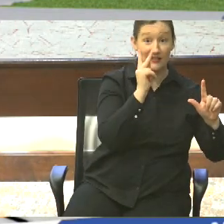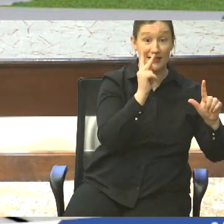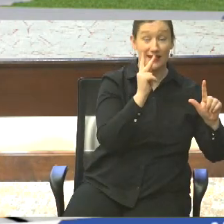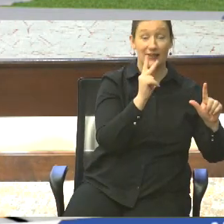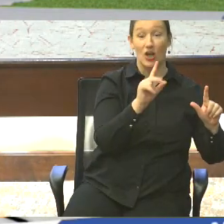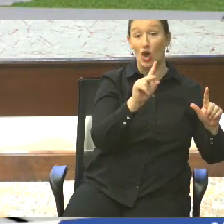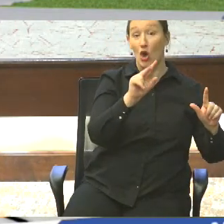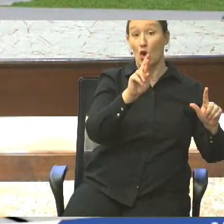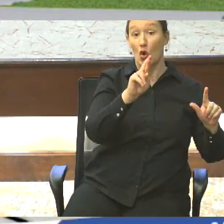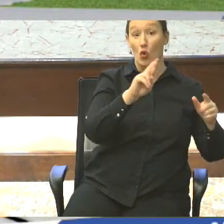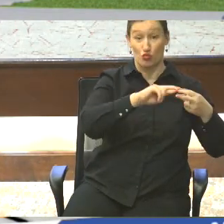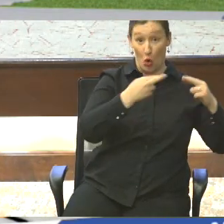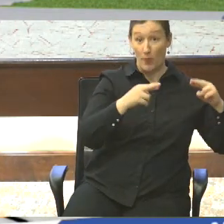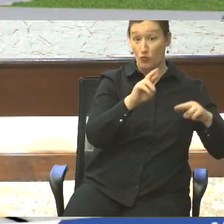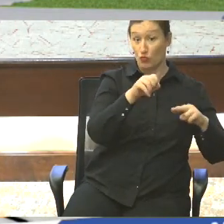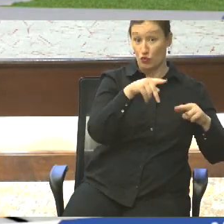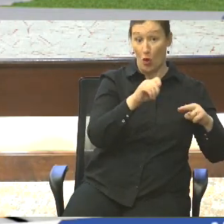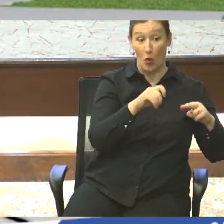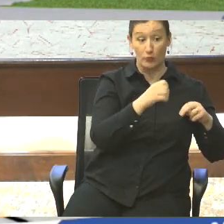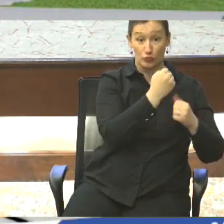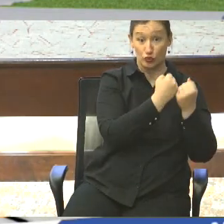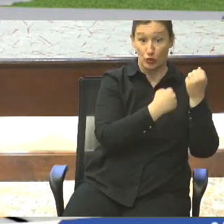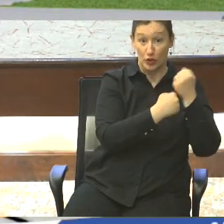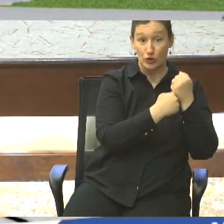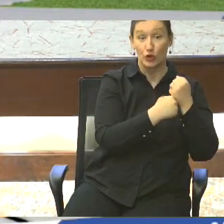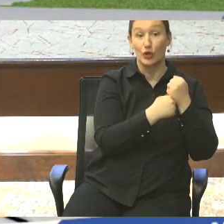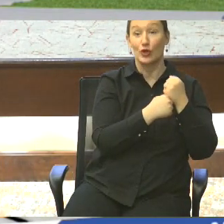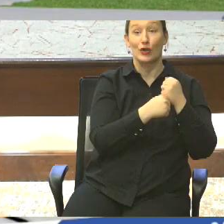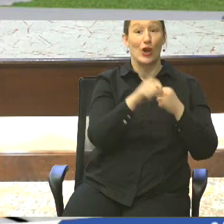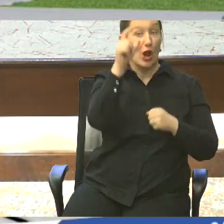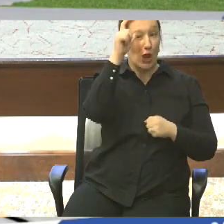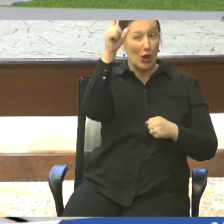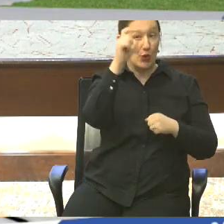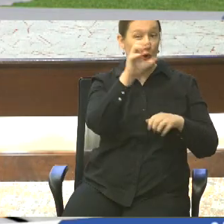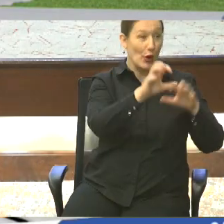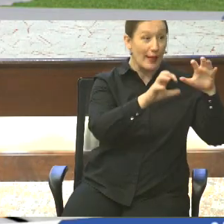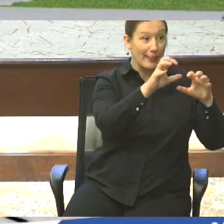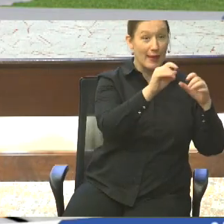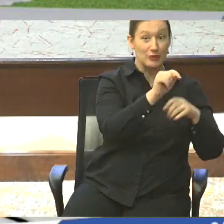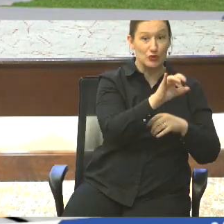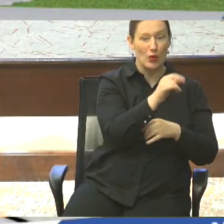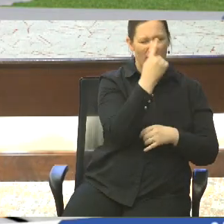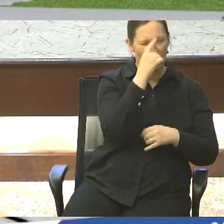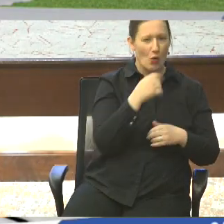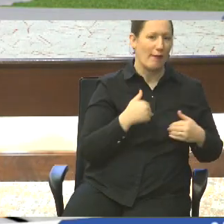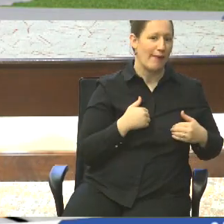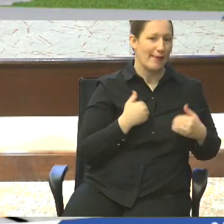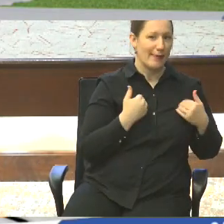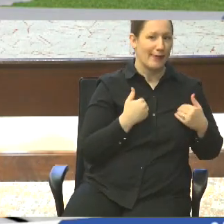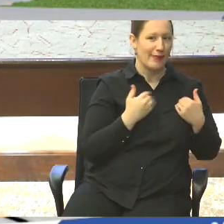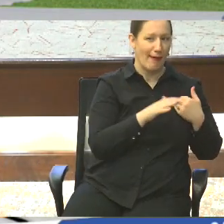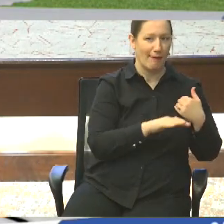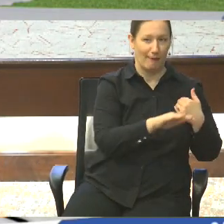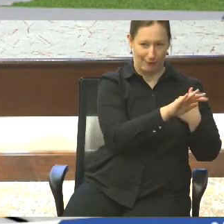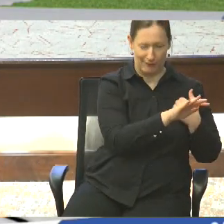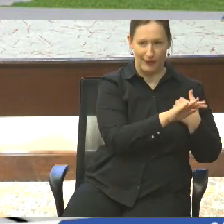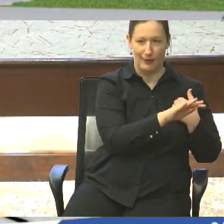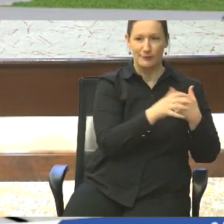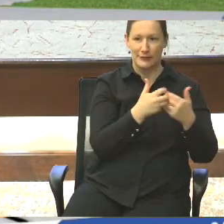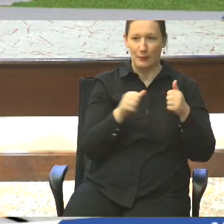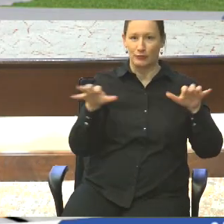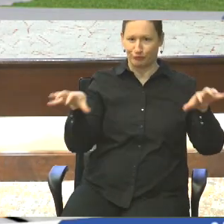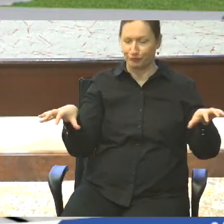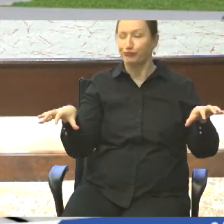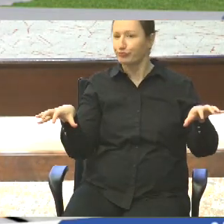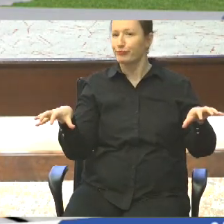structure, a lunar climbing toy, and other panels. That's designed for younger kids as well. So what we wanted to do is